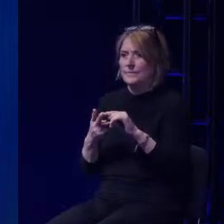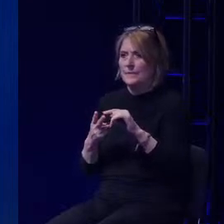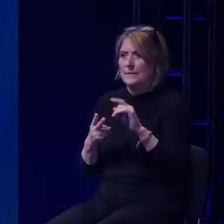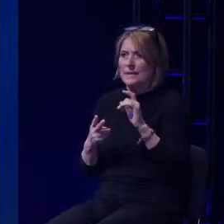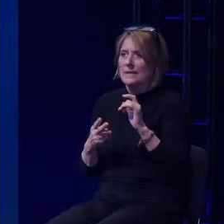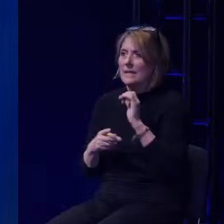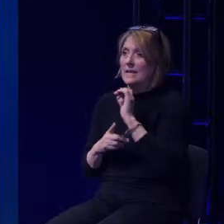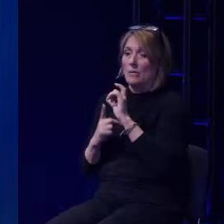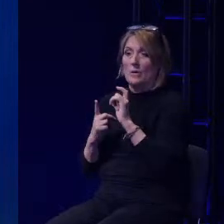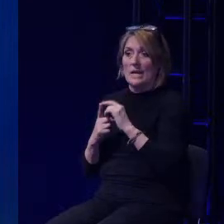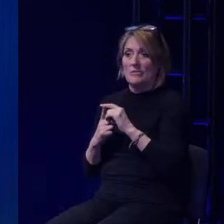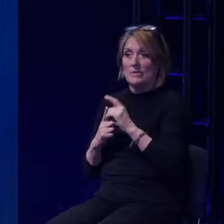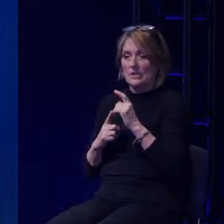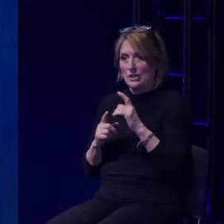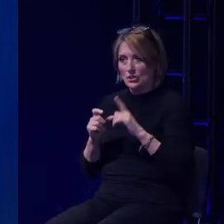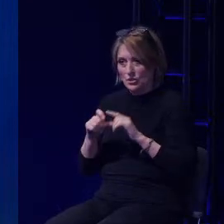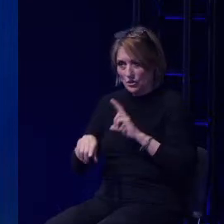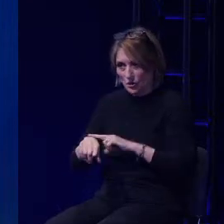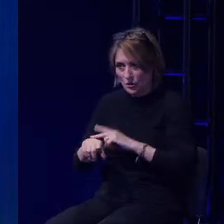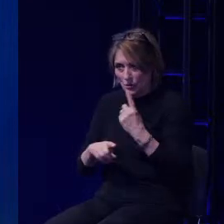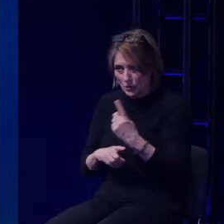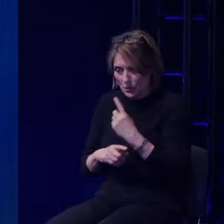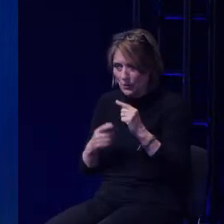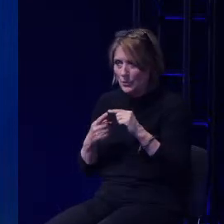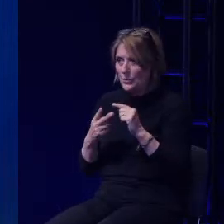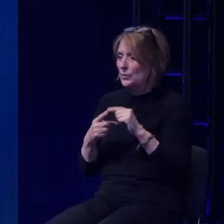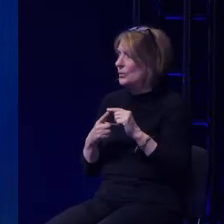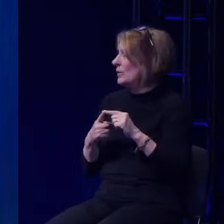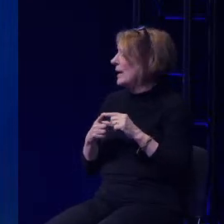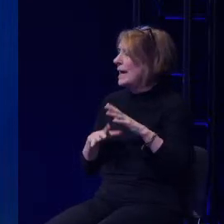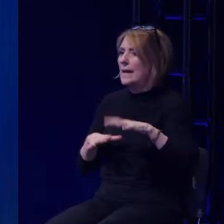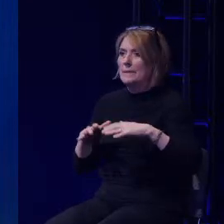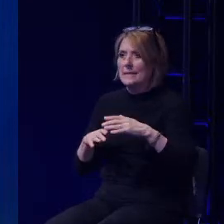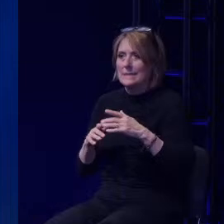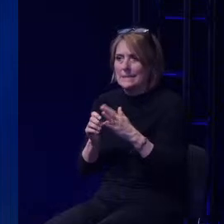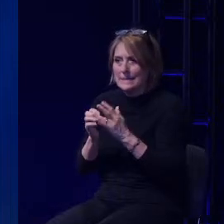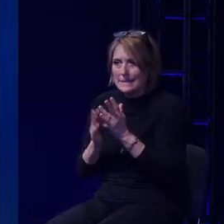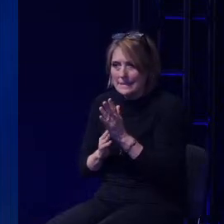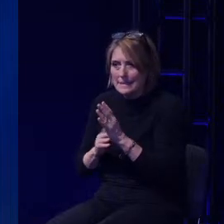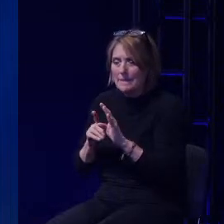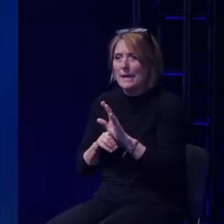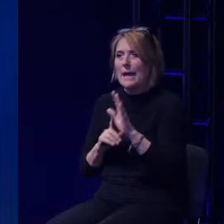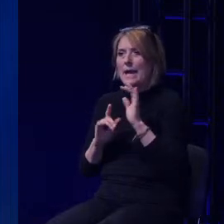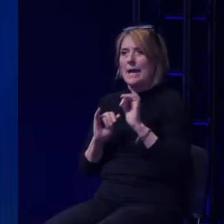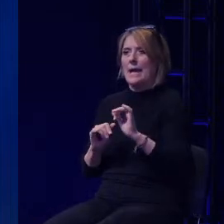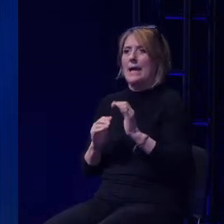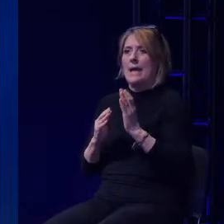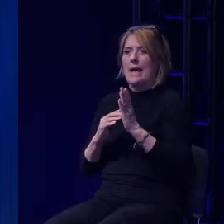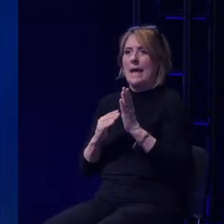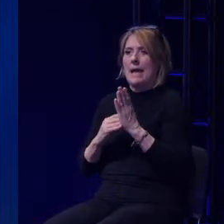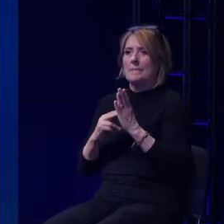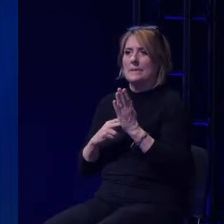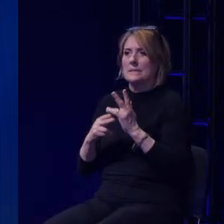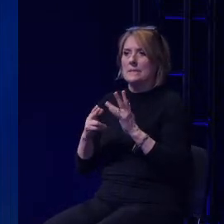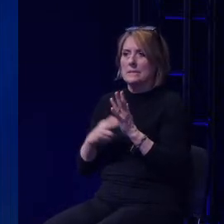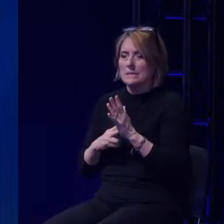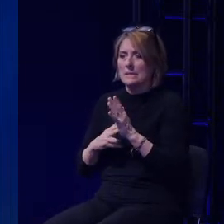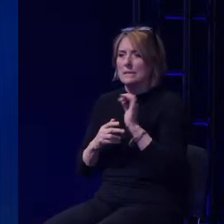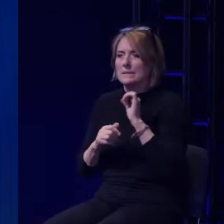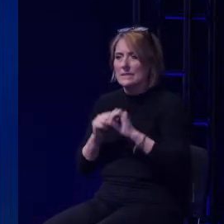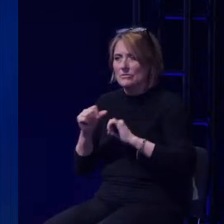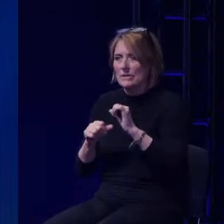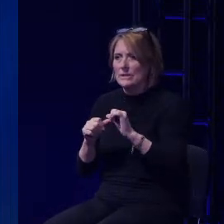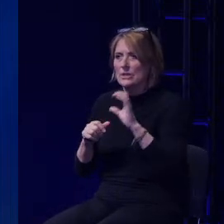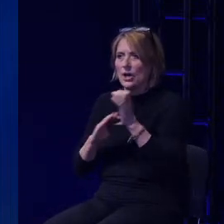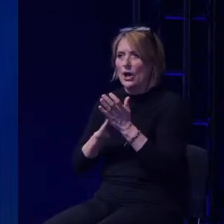Catherine's credits include Doctor Who, the Emmy-nominated show Dummy, and the critically acclaimed BBC Amazon miniseries Chloe. She also shot a block